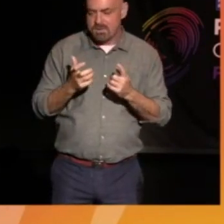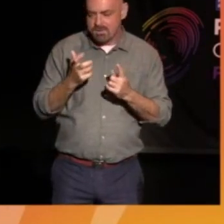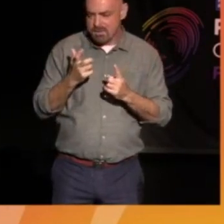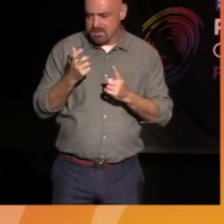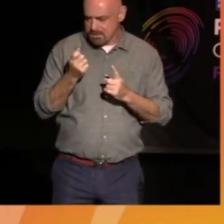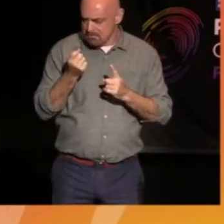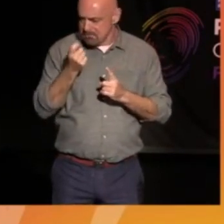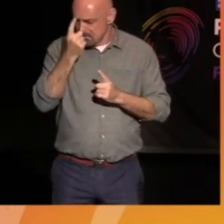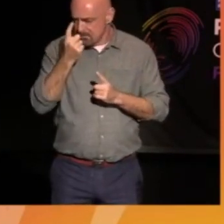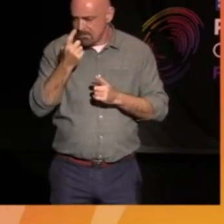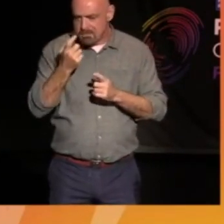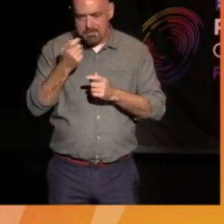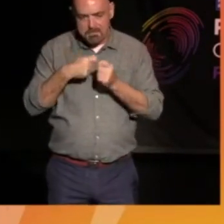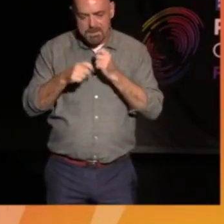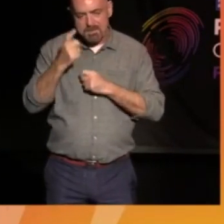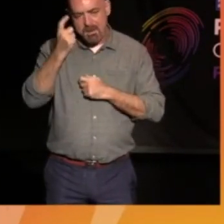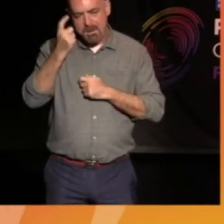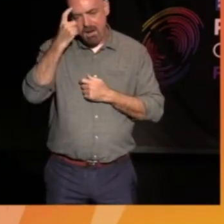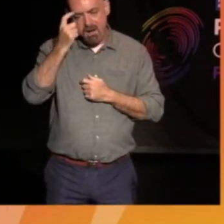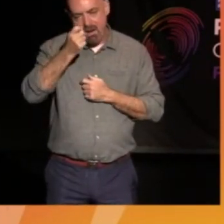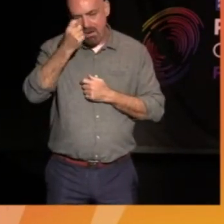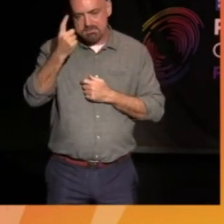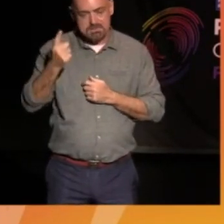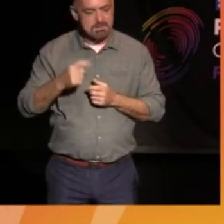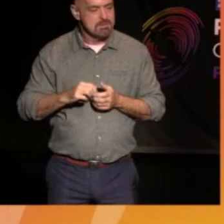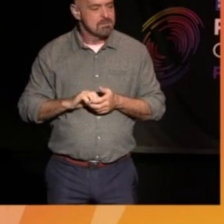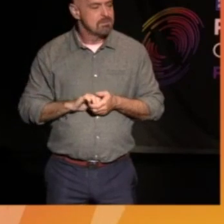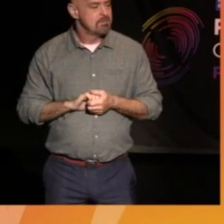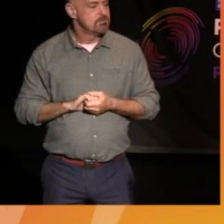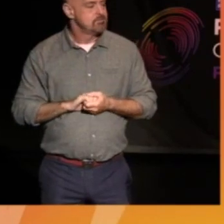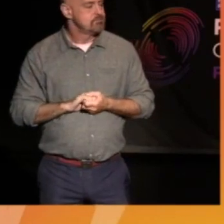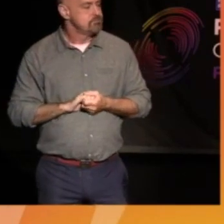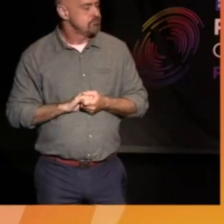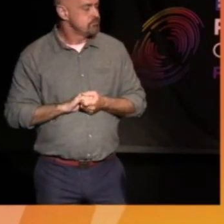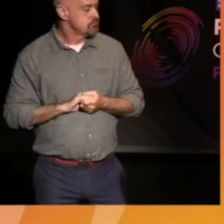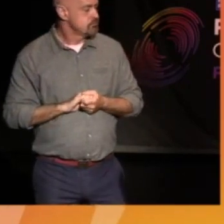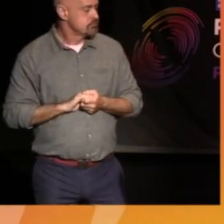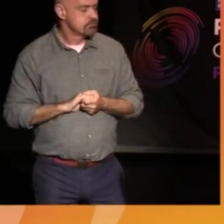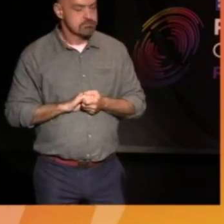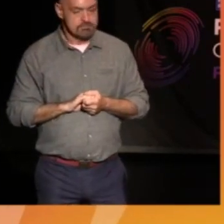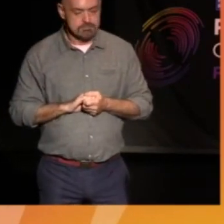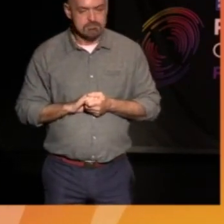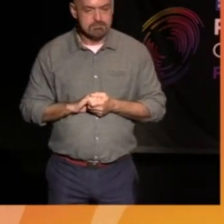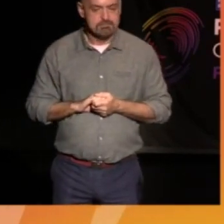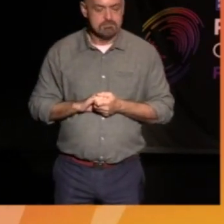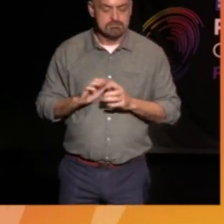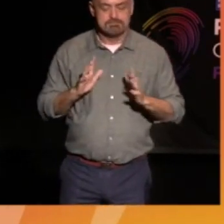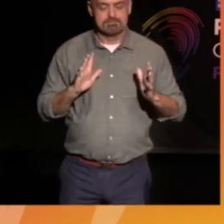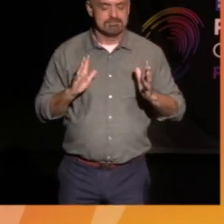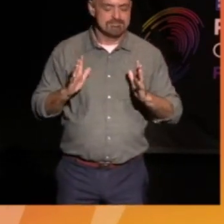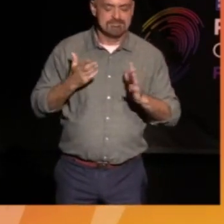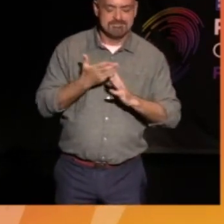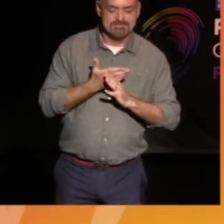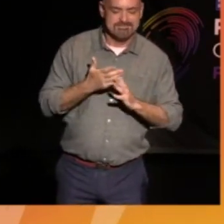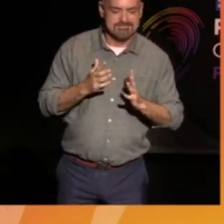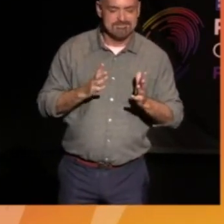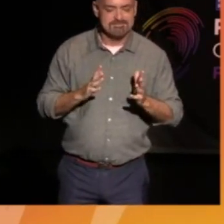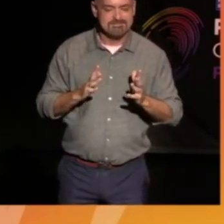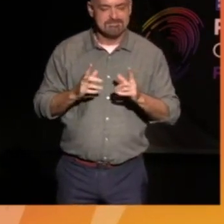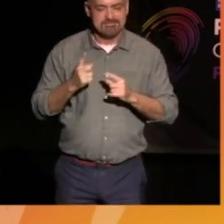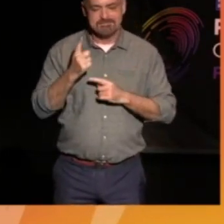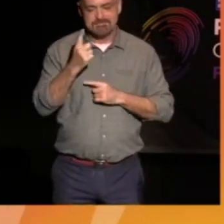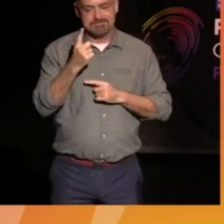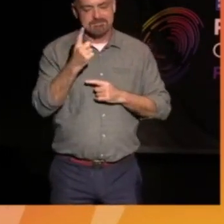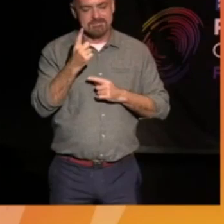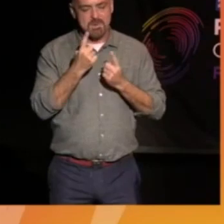they become aware and understand the situation. Yeah, and I think we can all understand. Sorry, go on. Just wanted